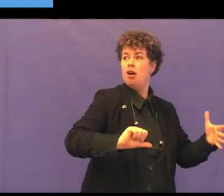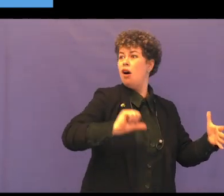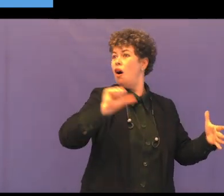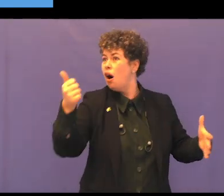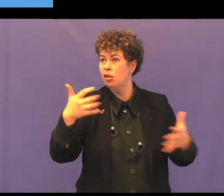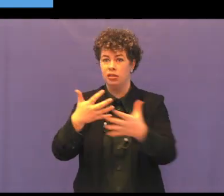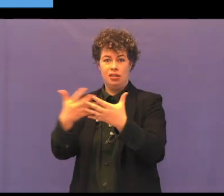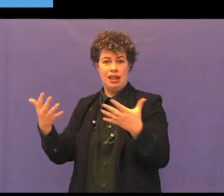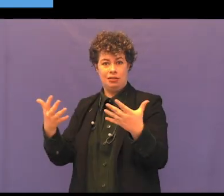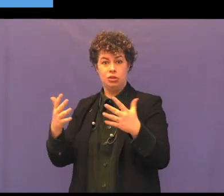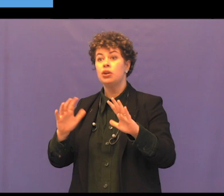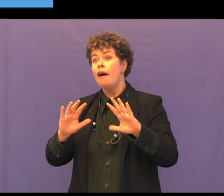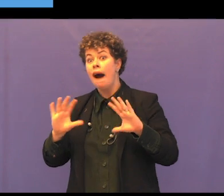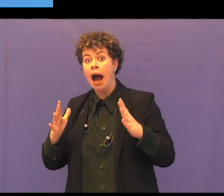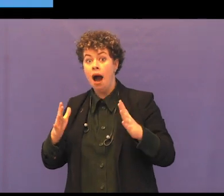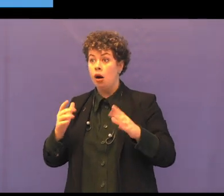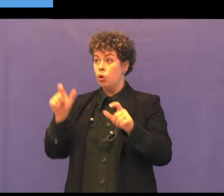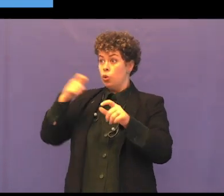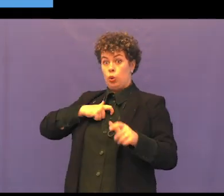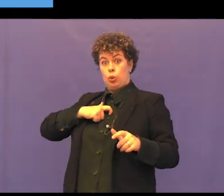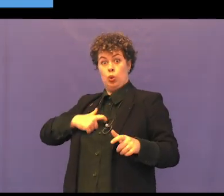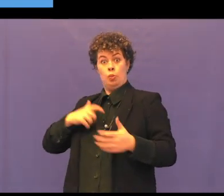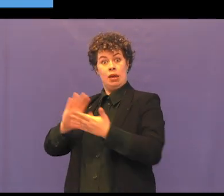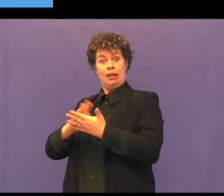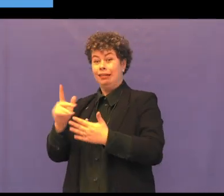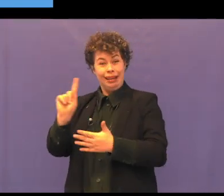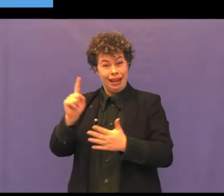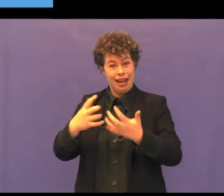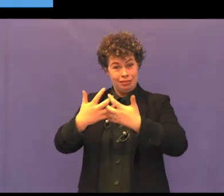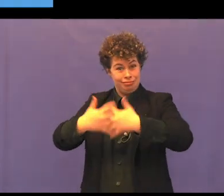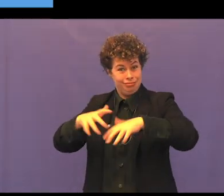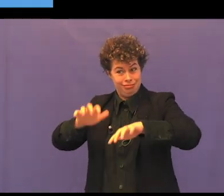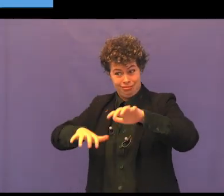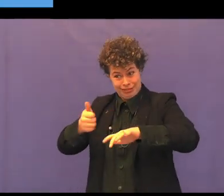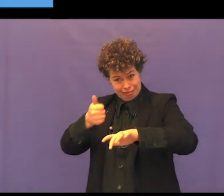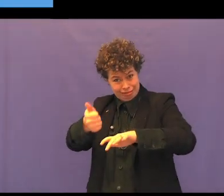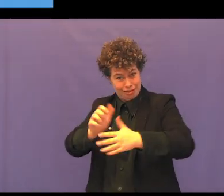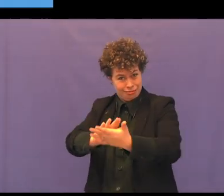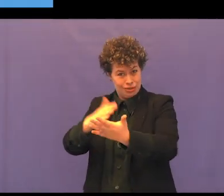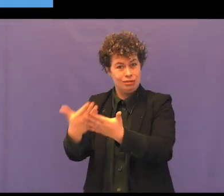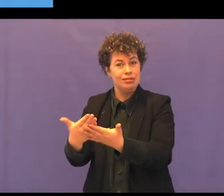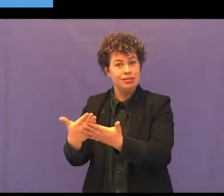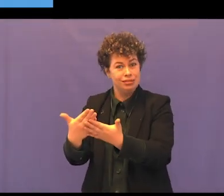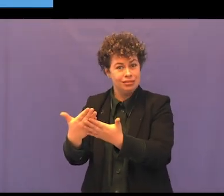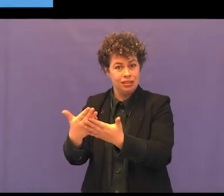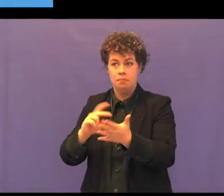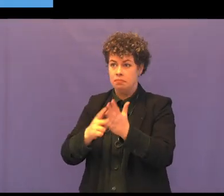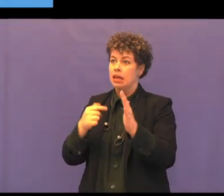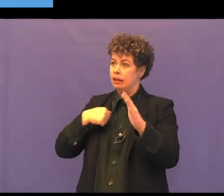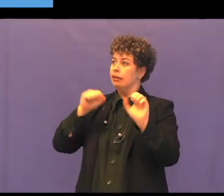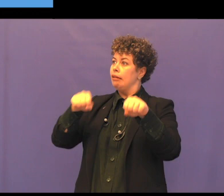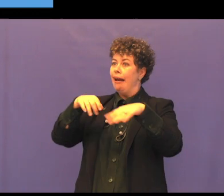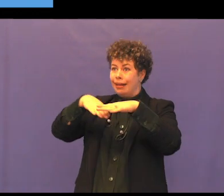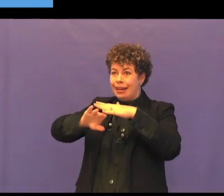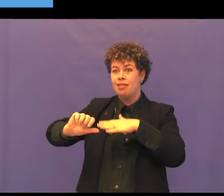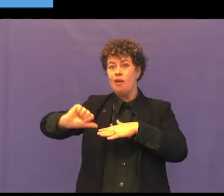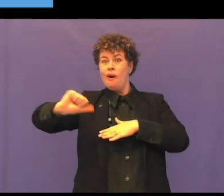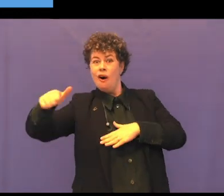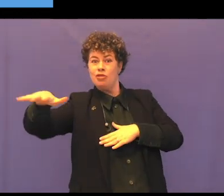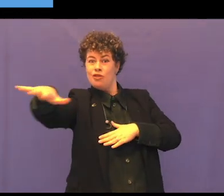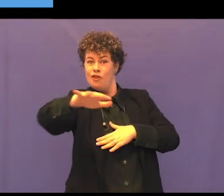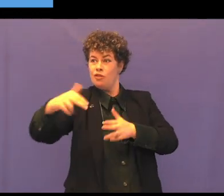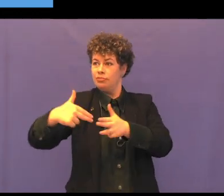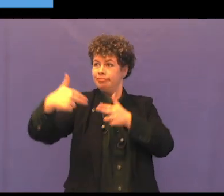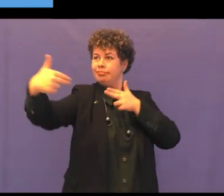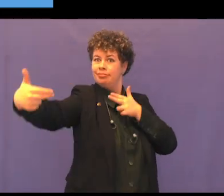telepresencing technologies they can be spatially remote. So we may have serious